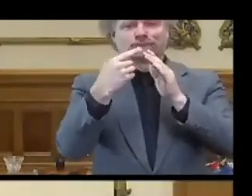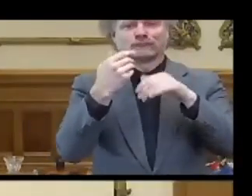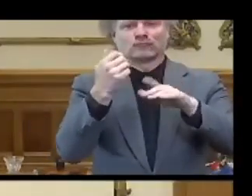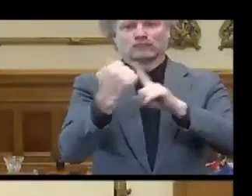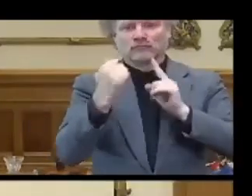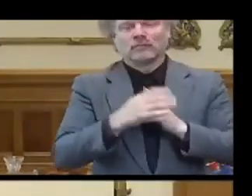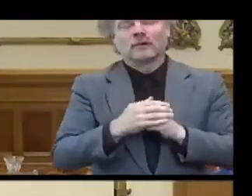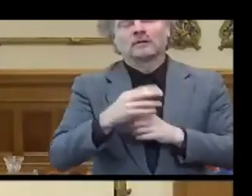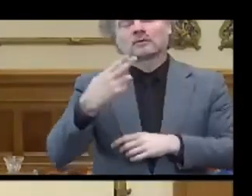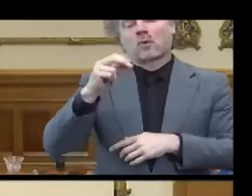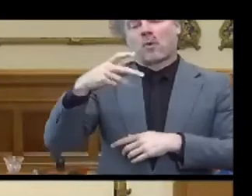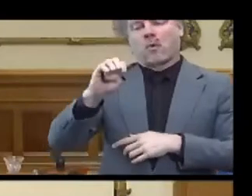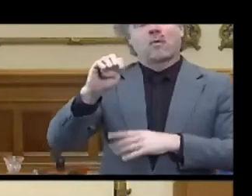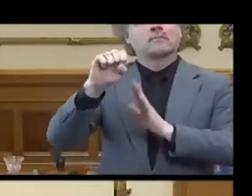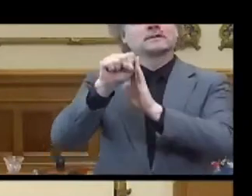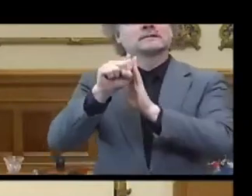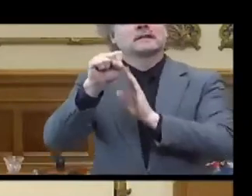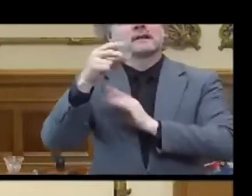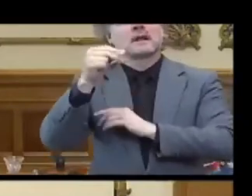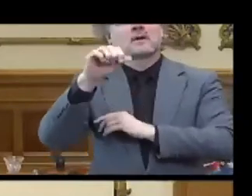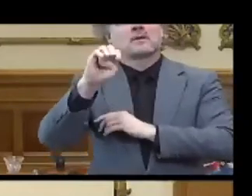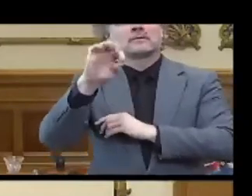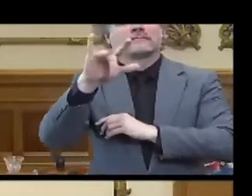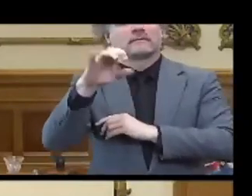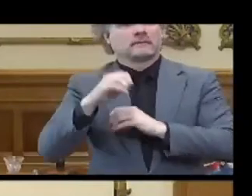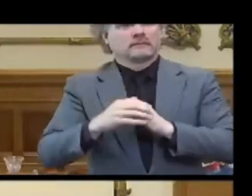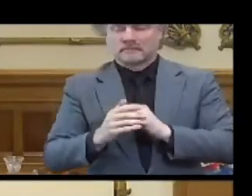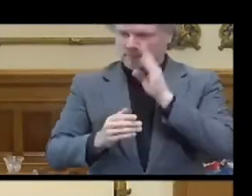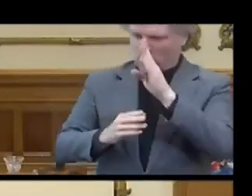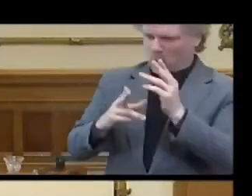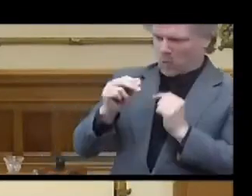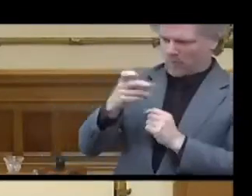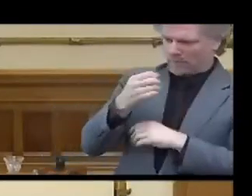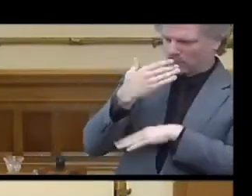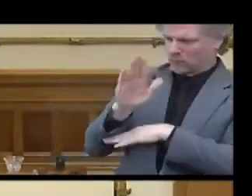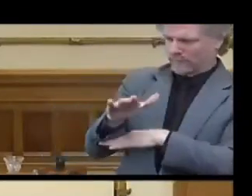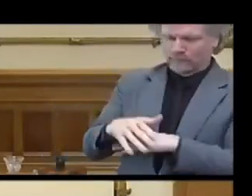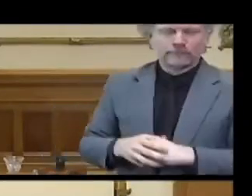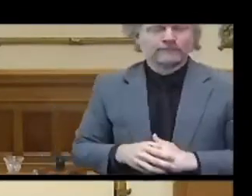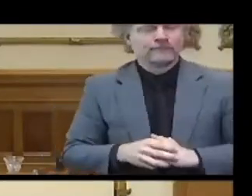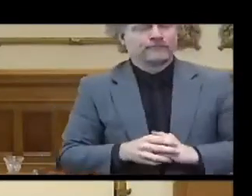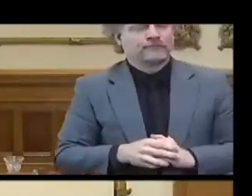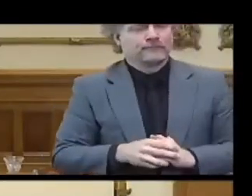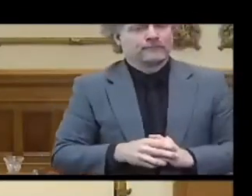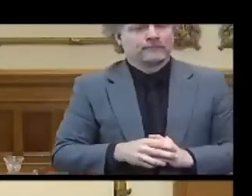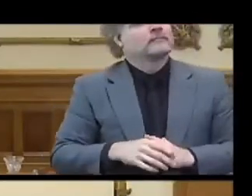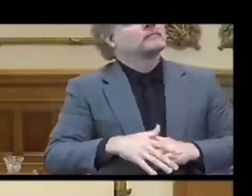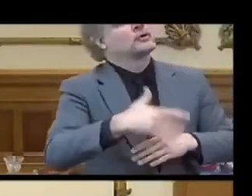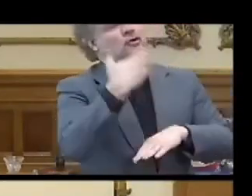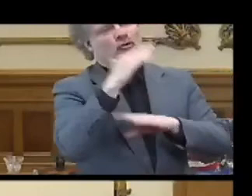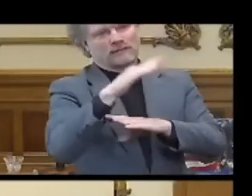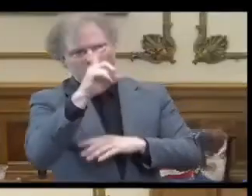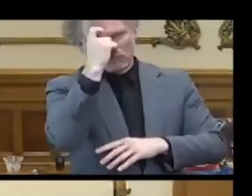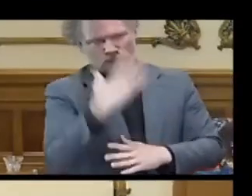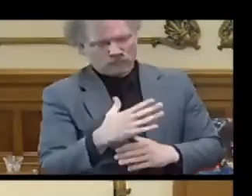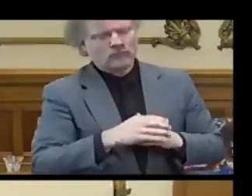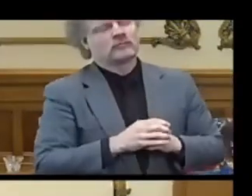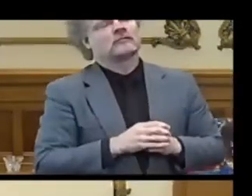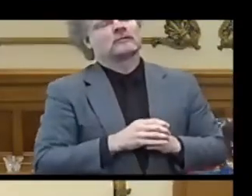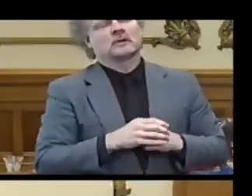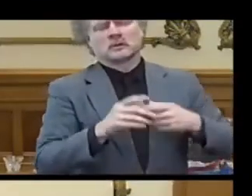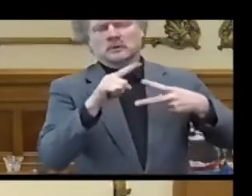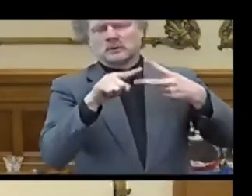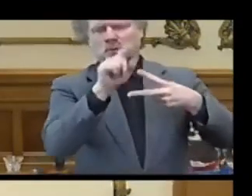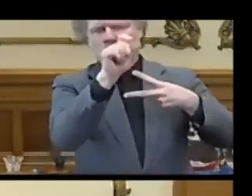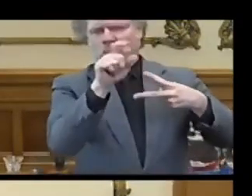Hope with the State House file. Hello, Hope. Good afternoon. Good afternoon. I have a couple